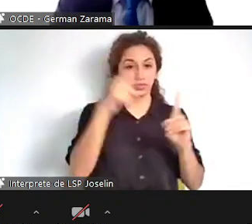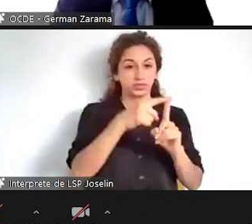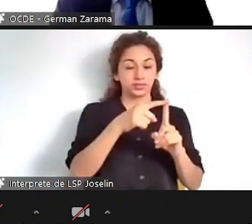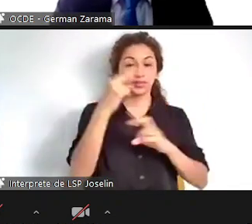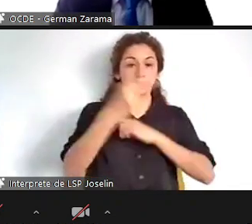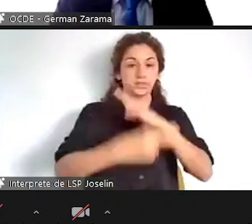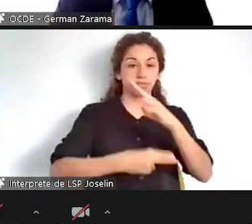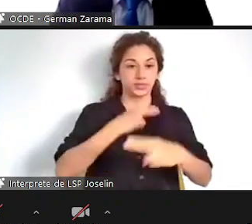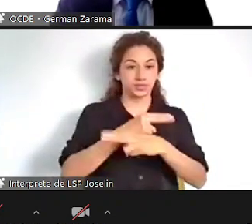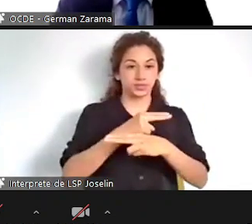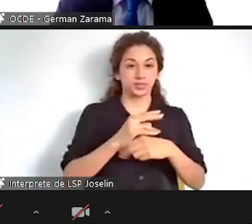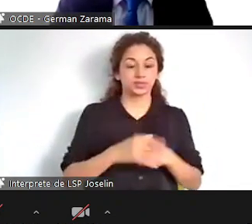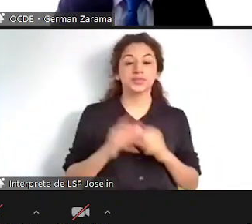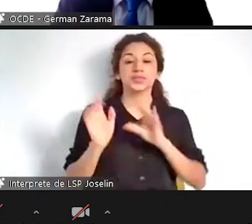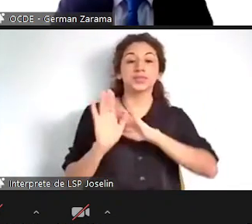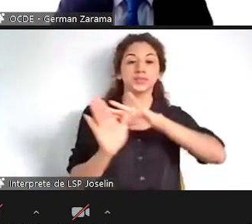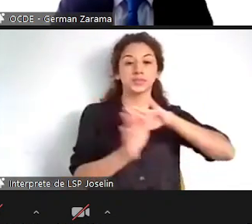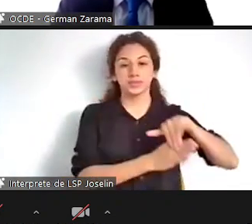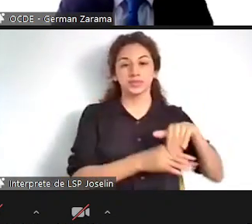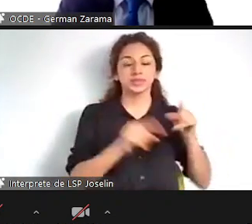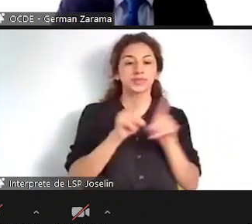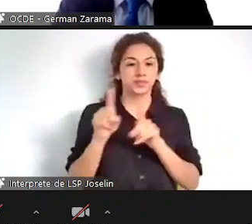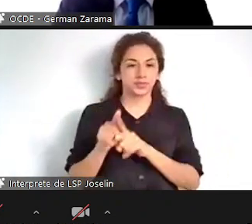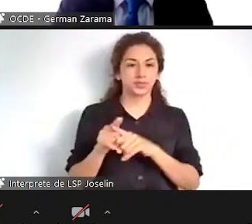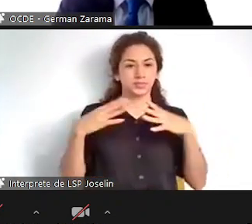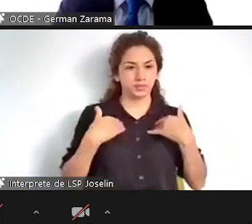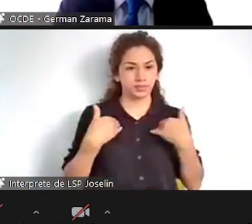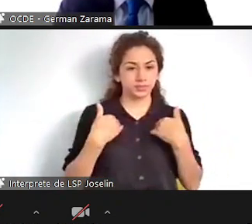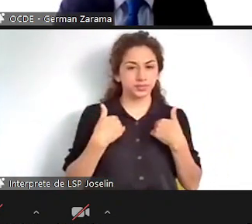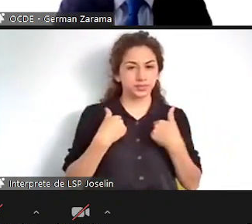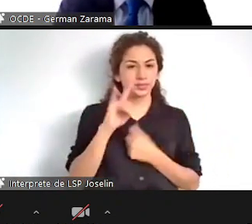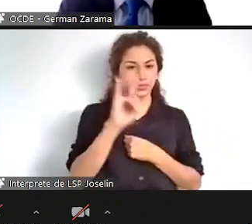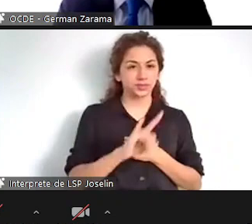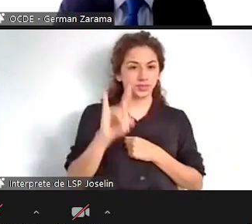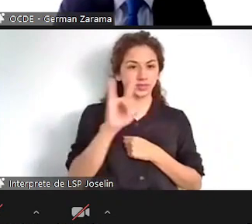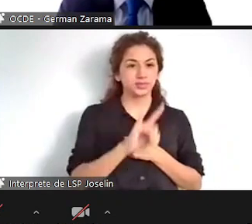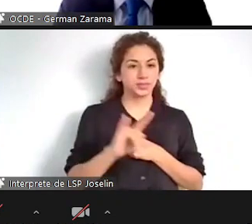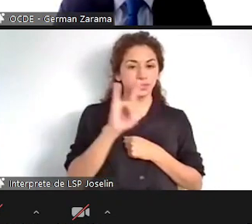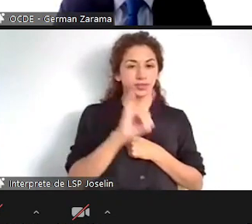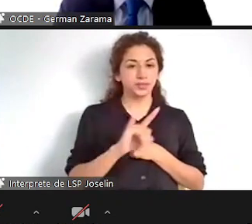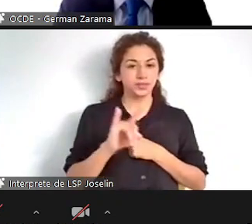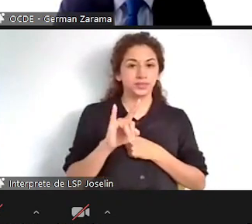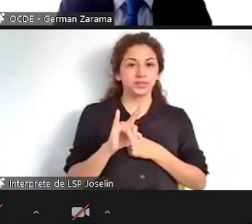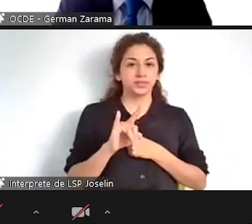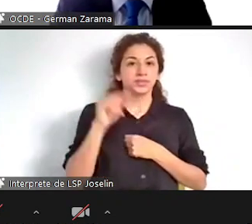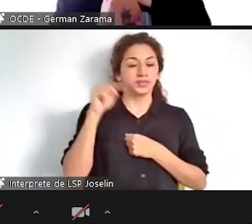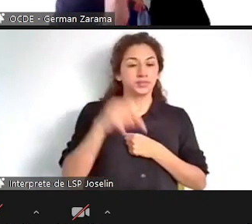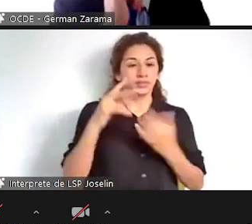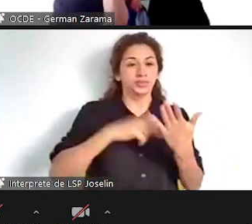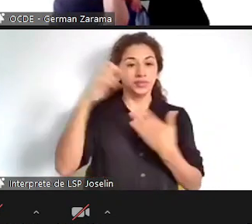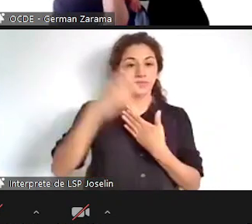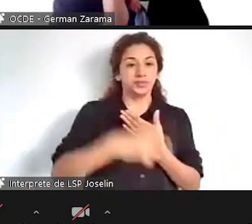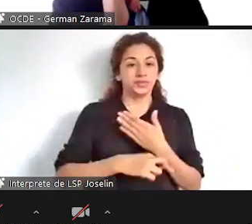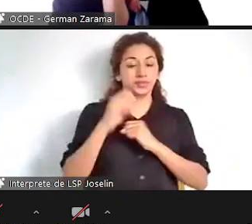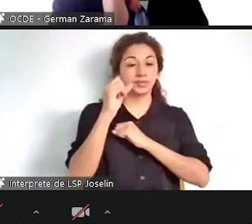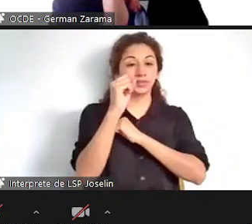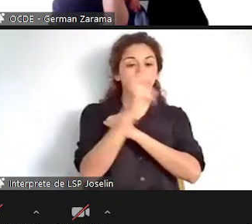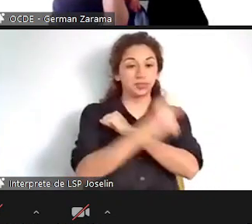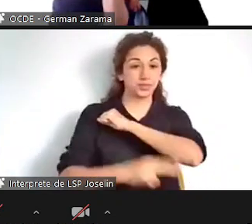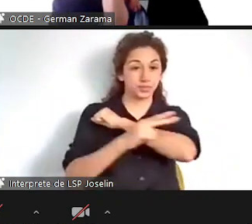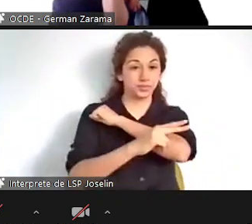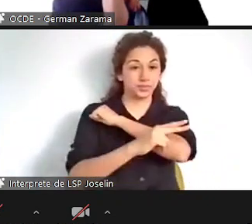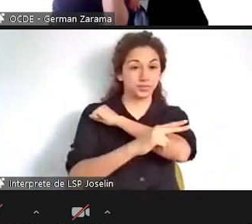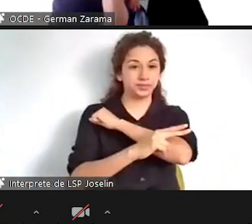that work formally moreover we have to use this national